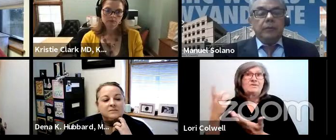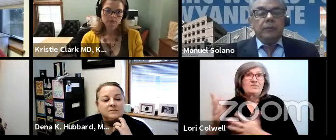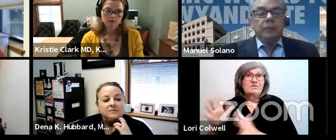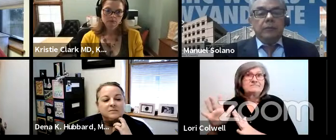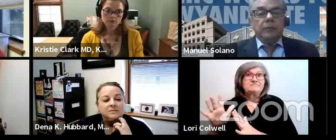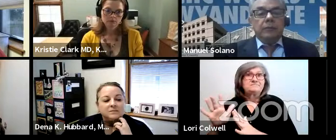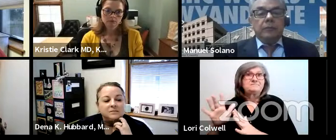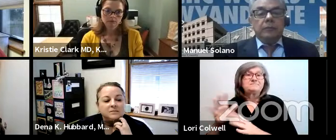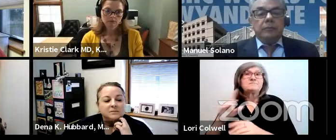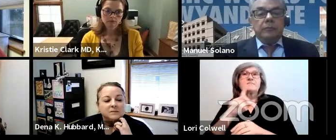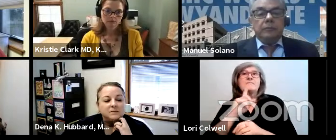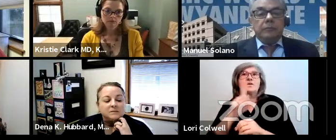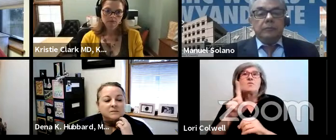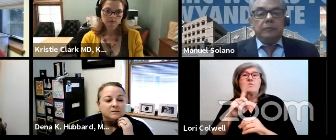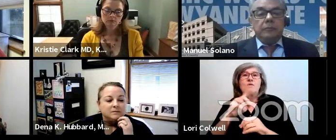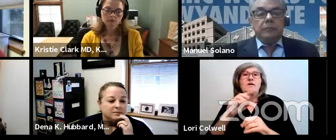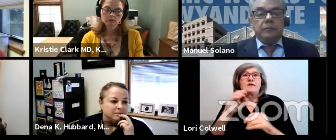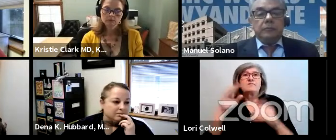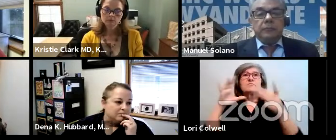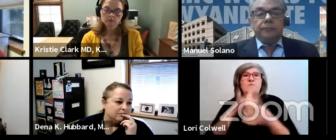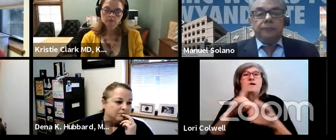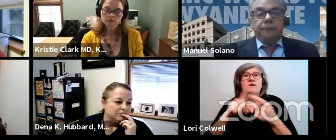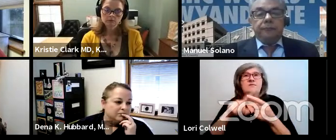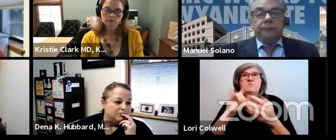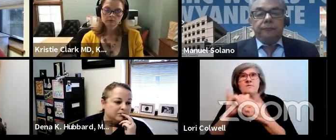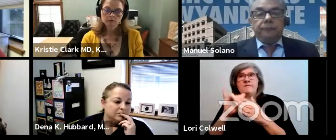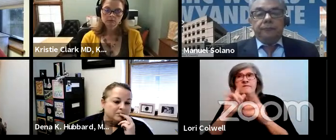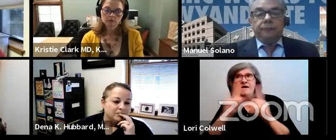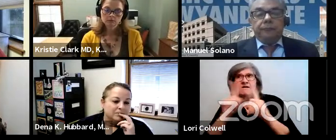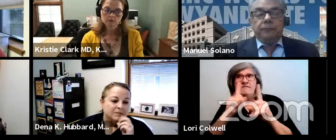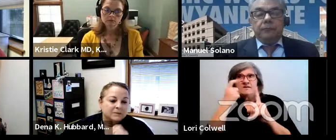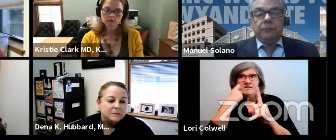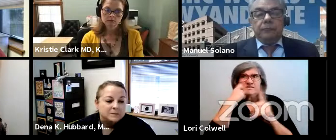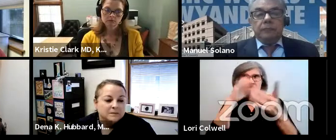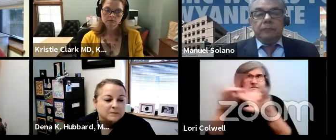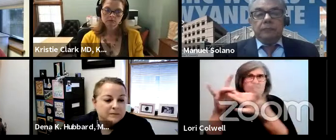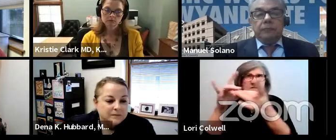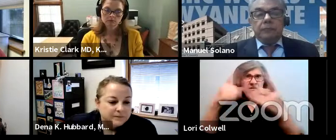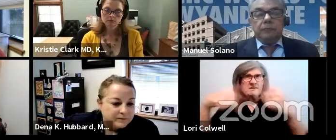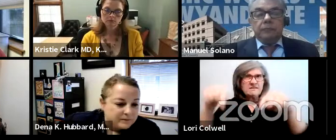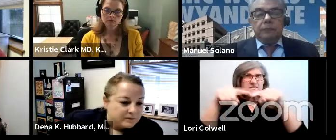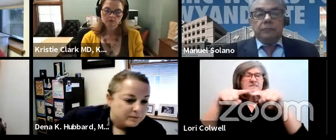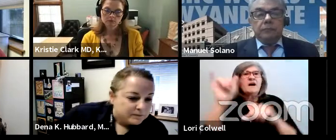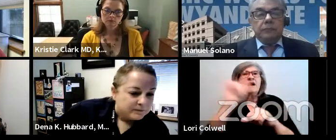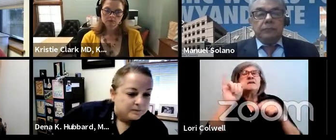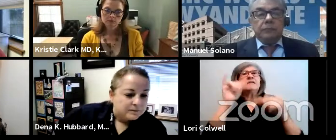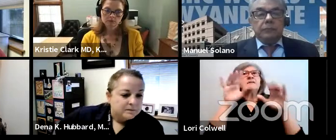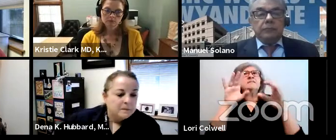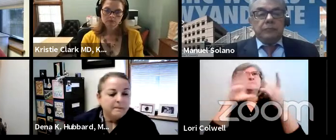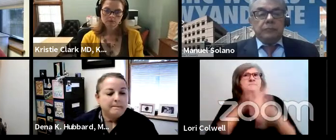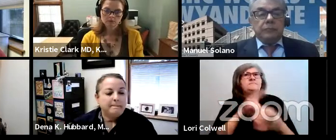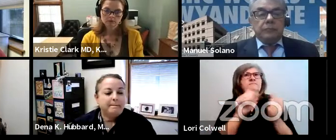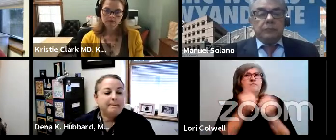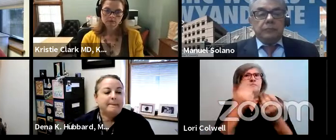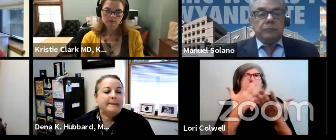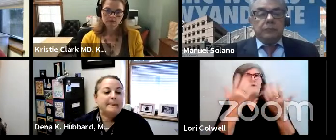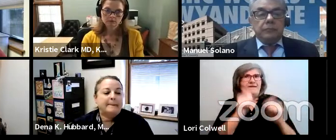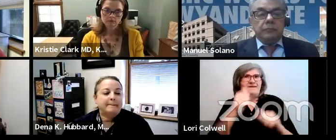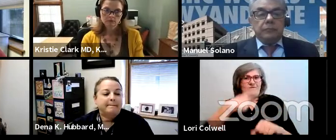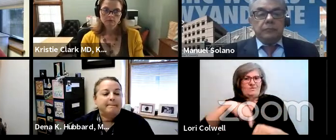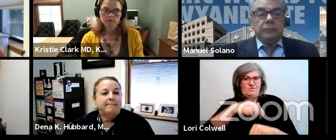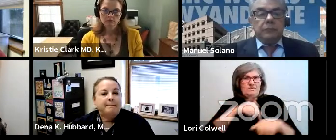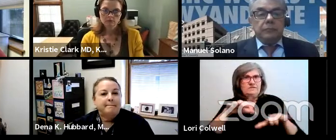think that it's very relevant to the conversation you were just having, but also relevant to the what can we do and how can we